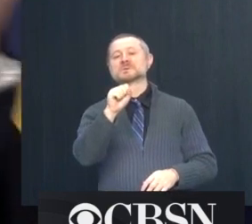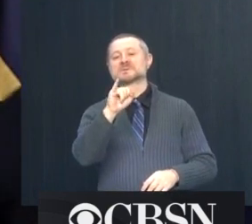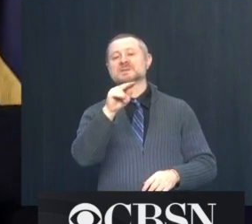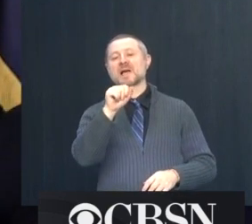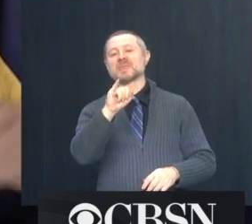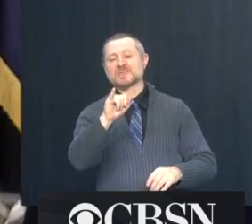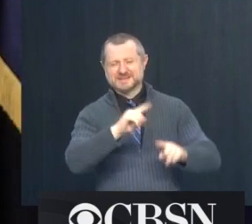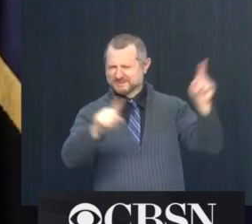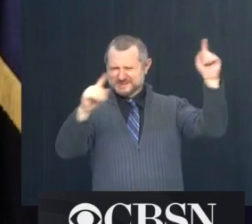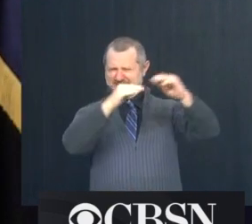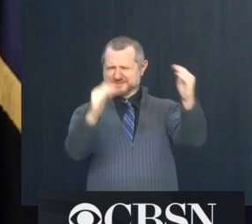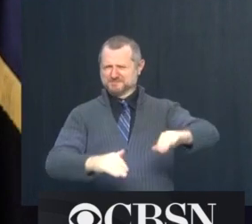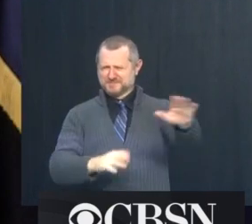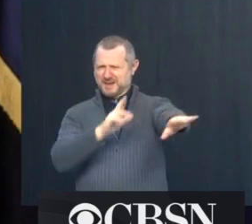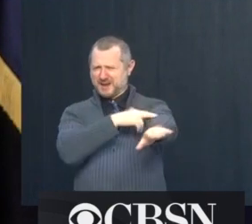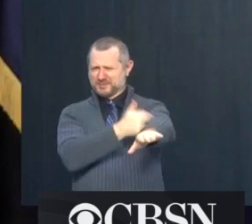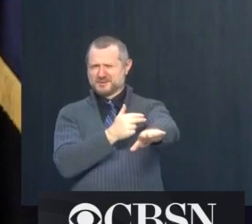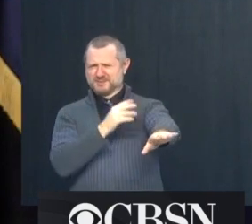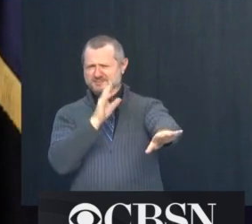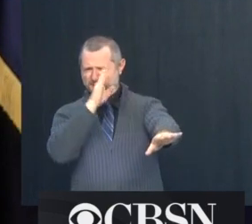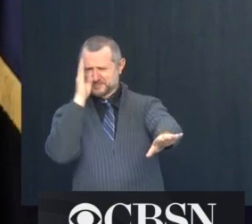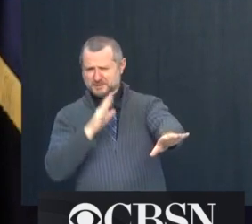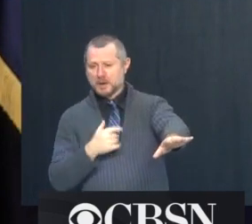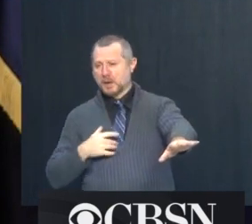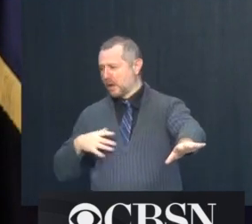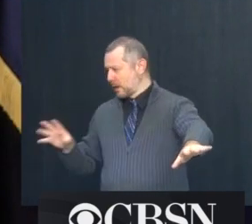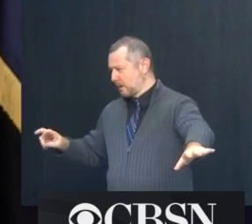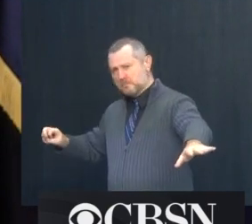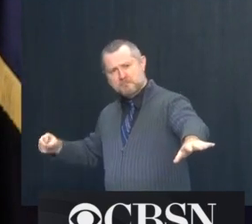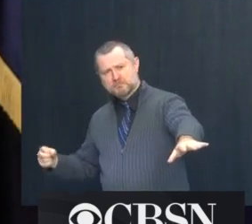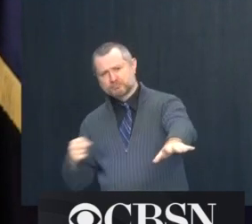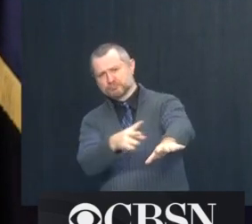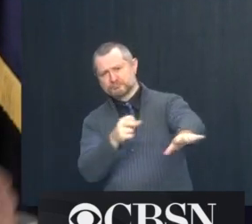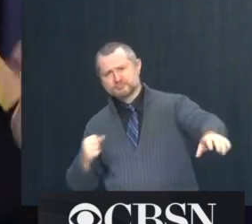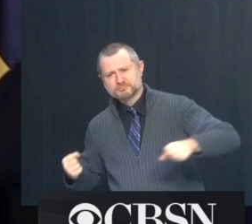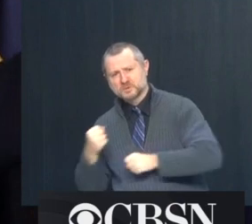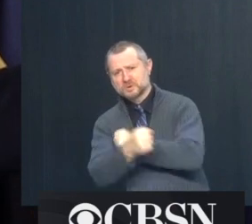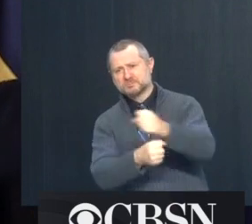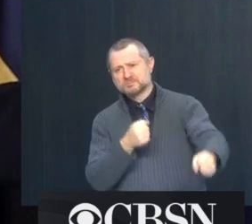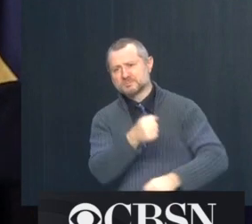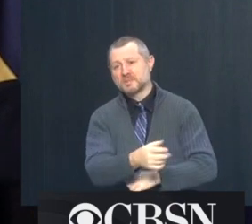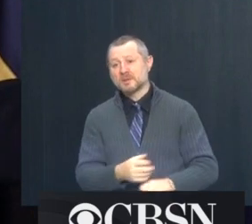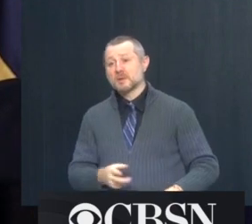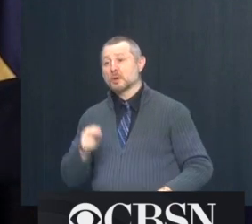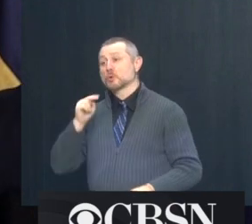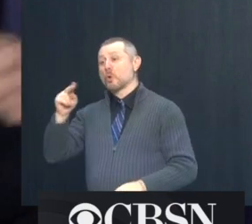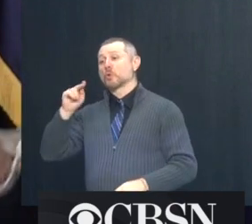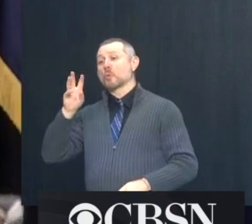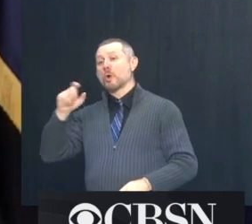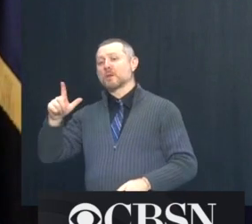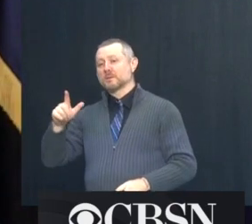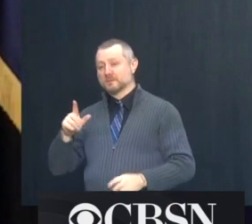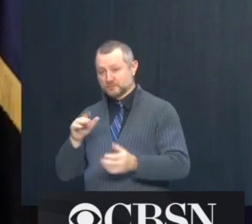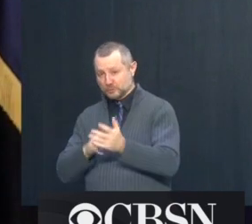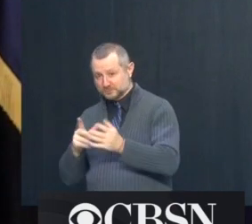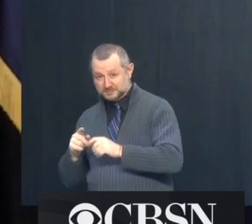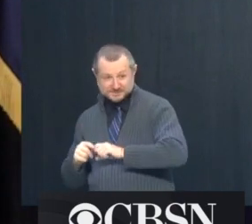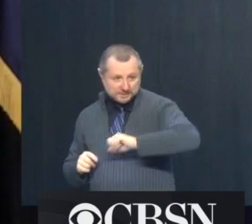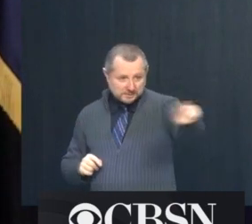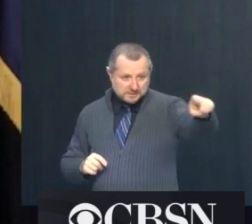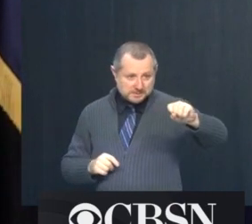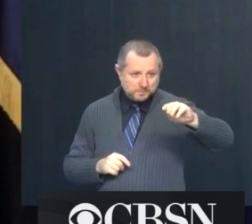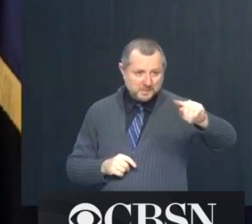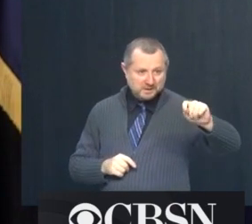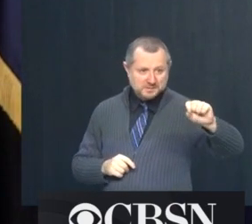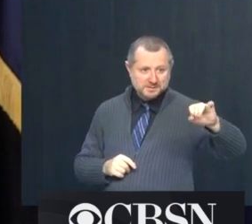That's surge and flex. Northwell, you're going to send nurses to Mount Sinai. Northwell, you have to